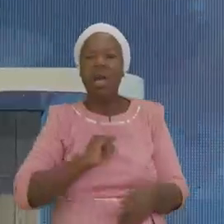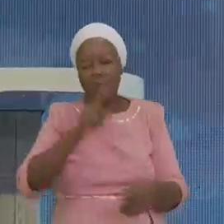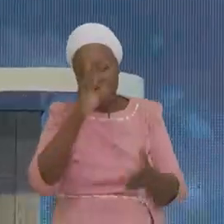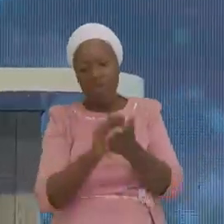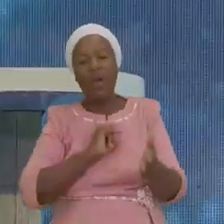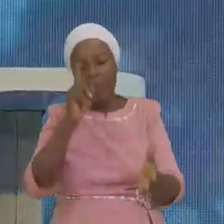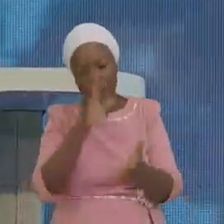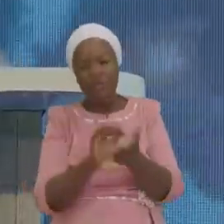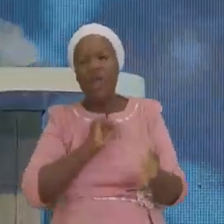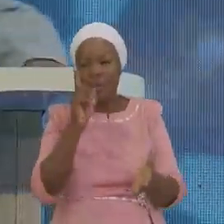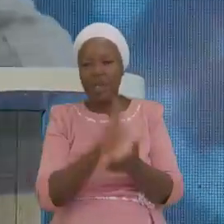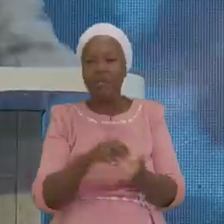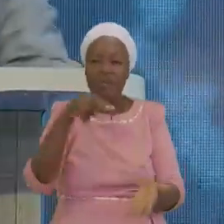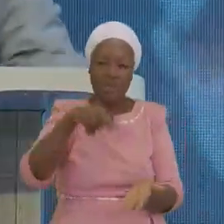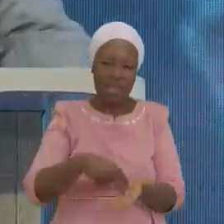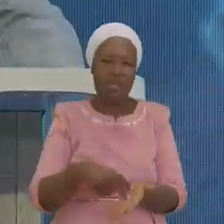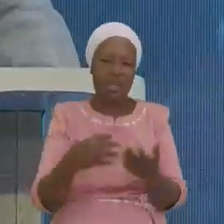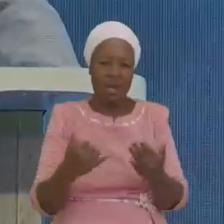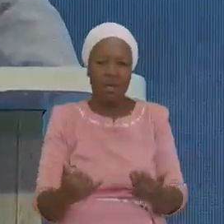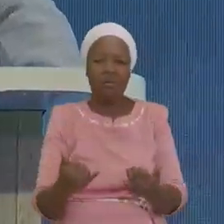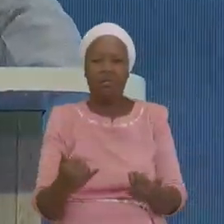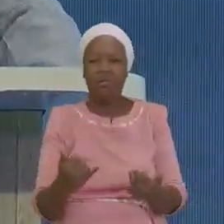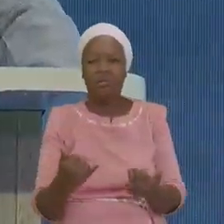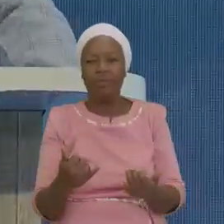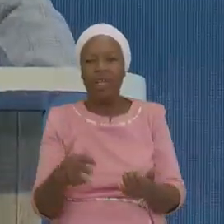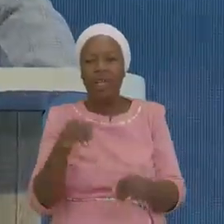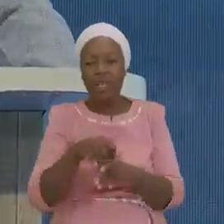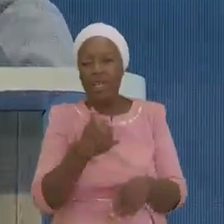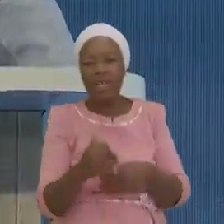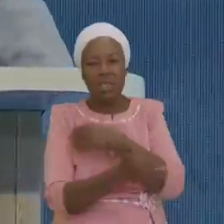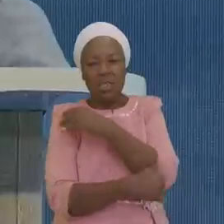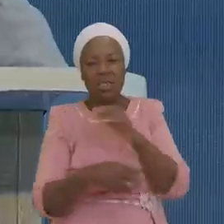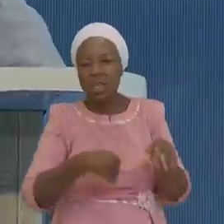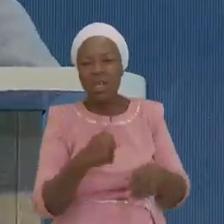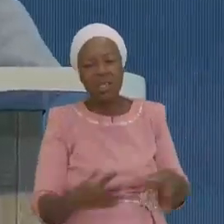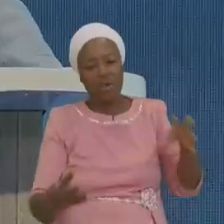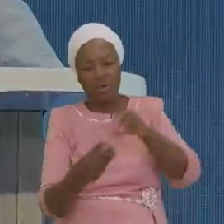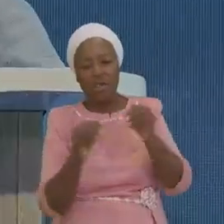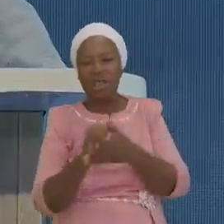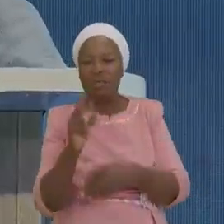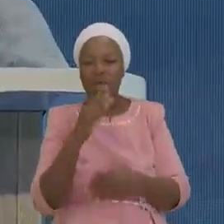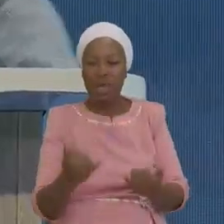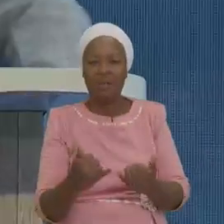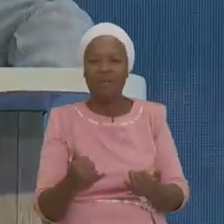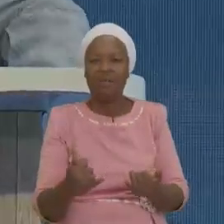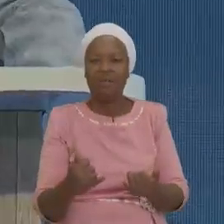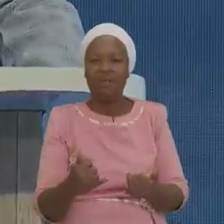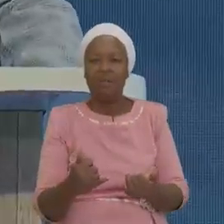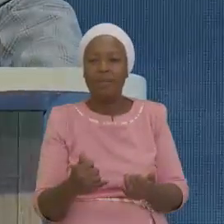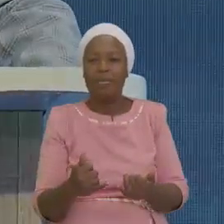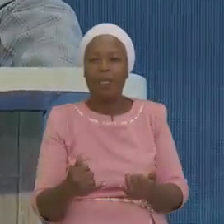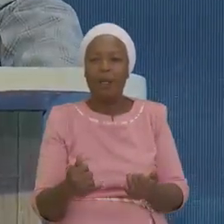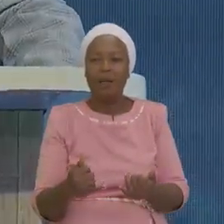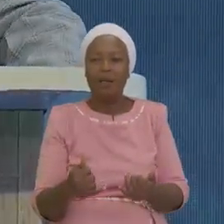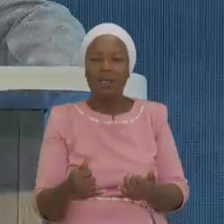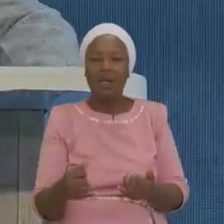feet right now. In any country, any congregation you are, or you are by